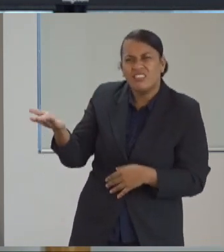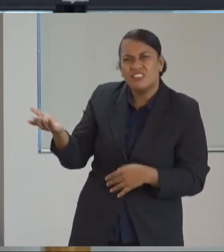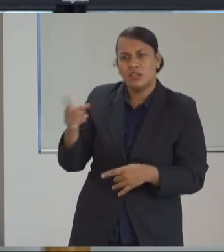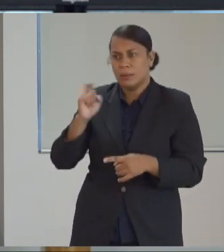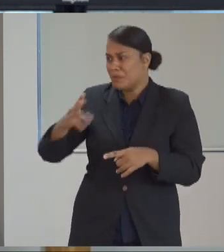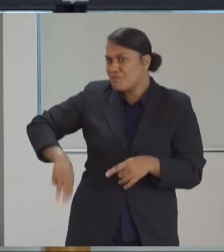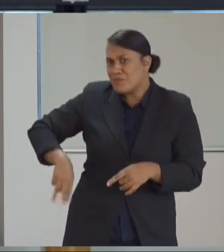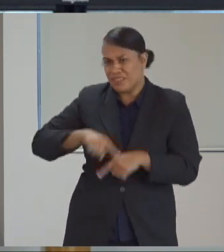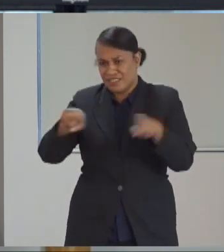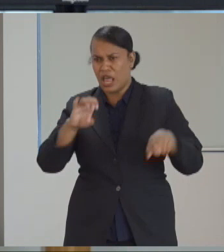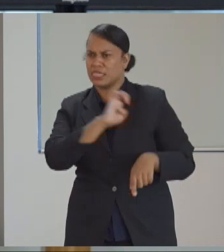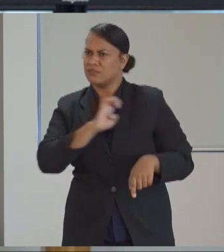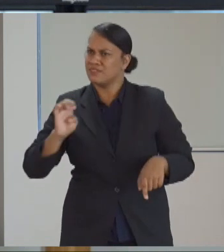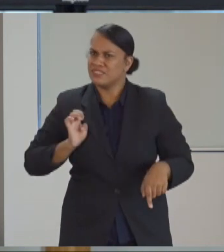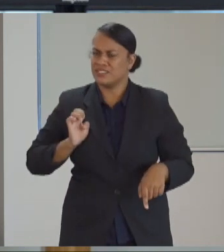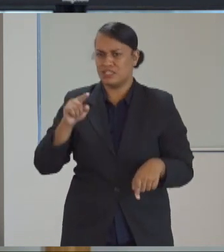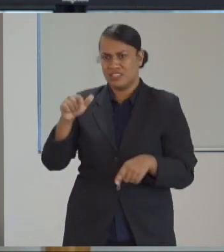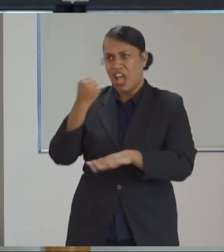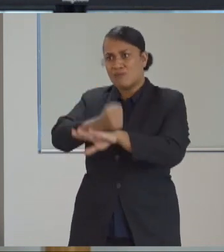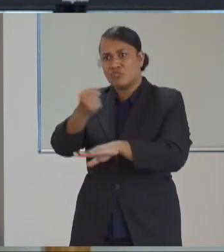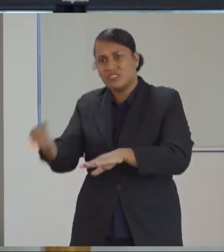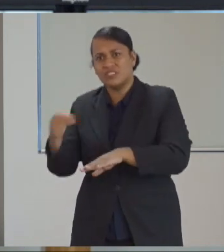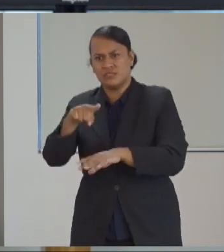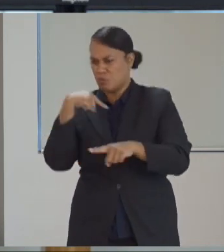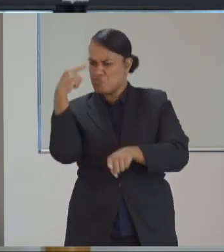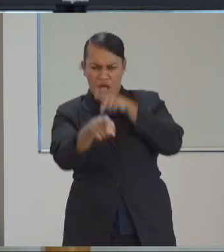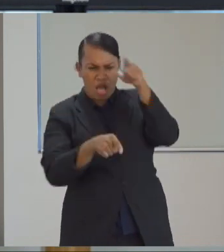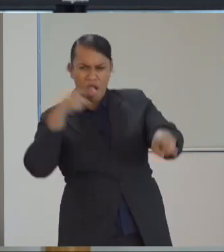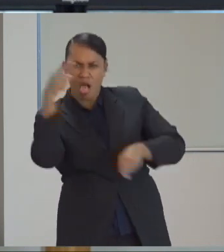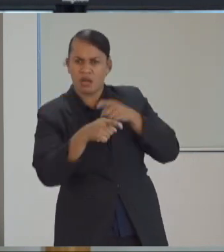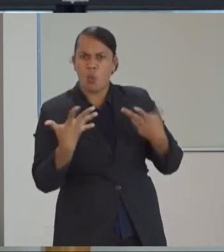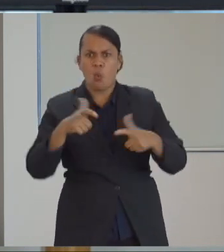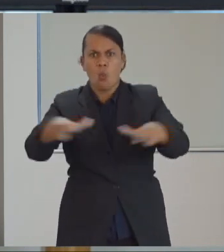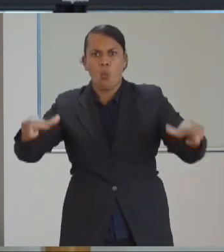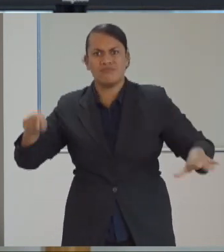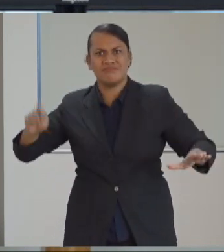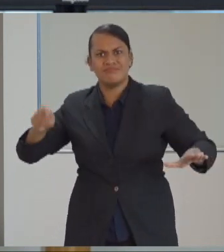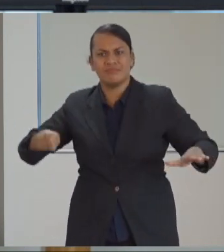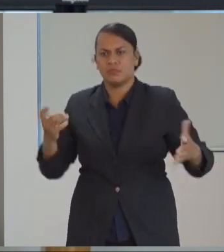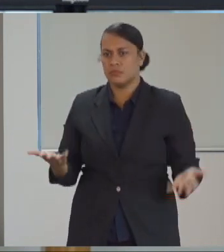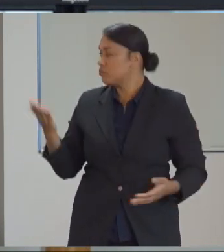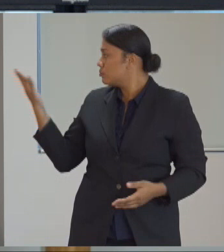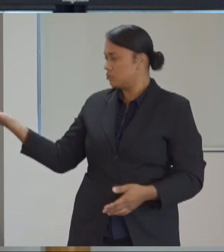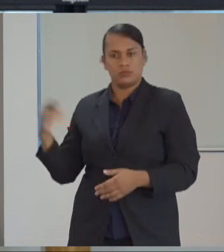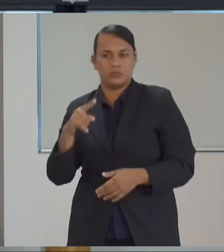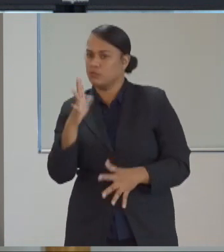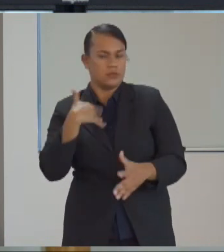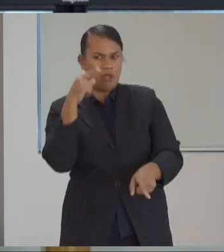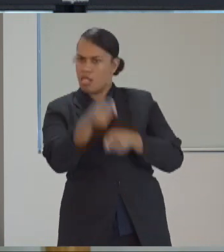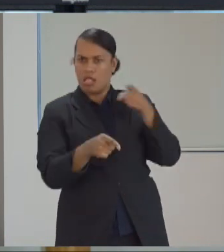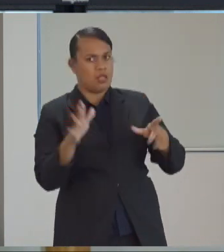of the executive arm of government, criticizes the judiciary with your comments? I can criticize a particular ruling.